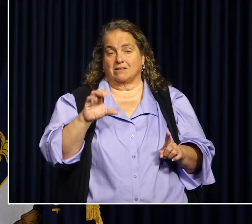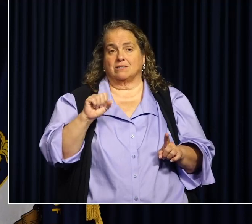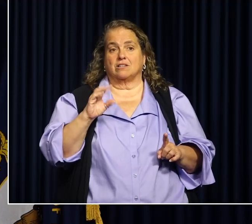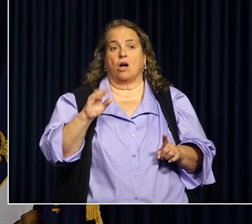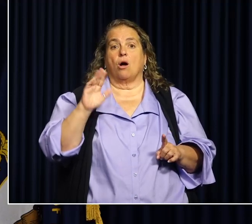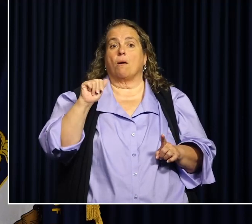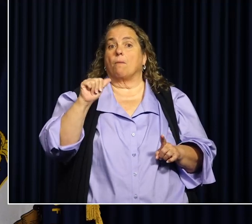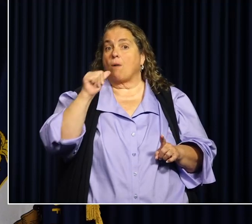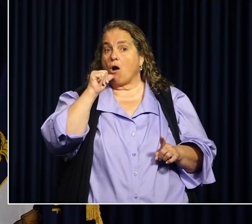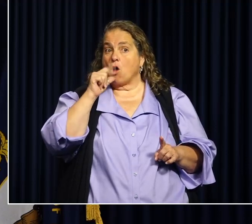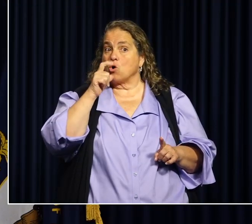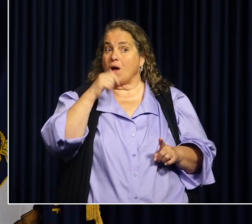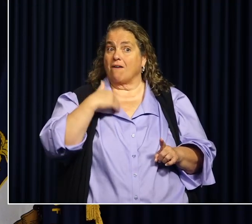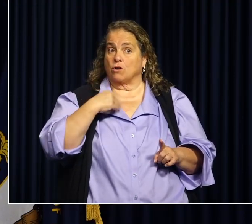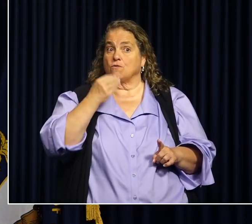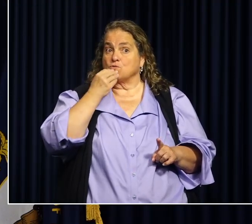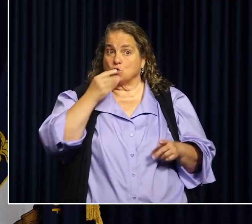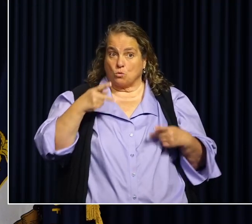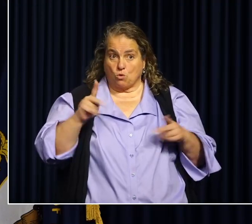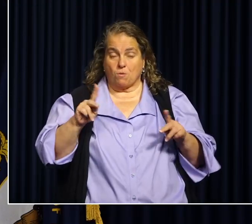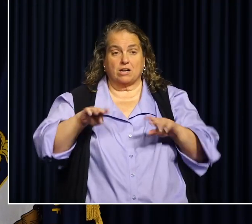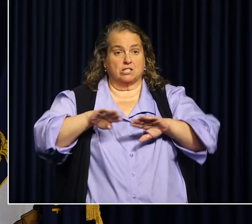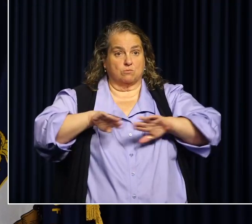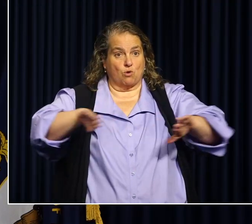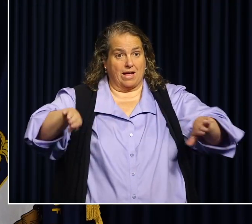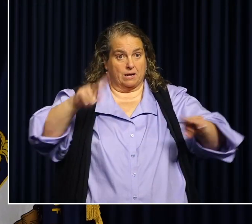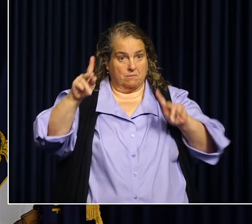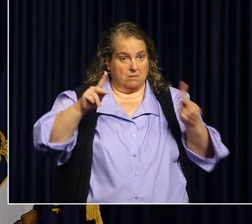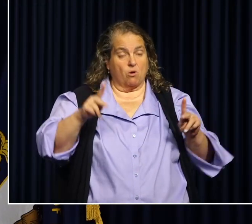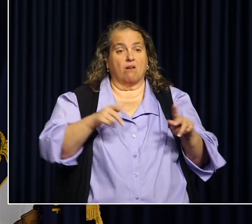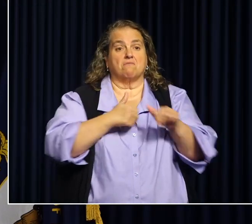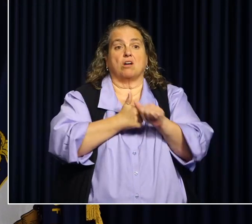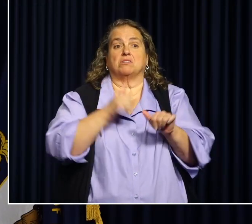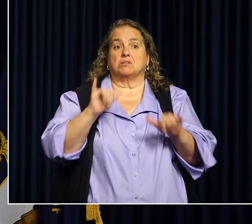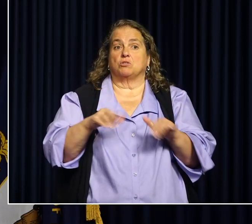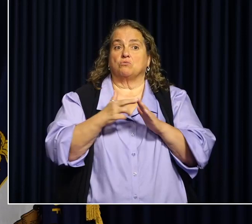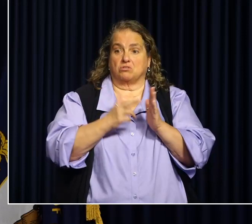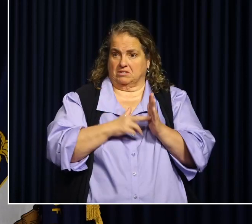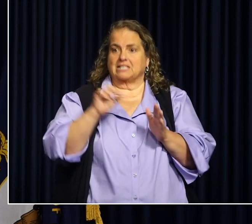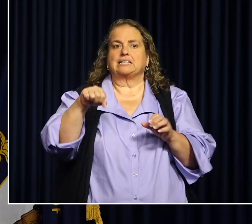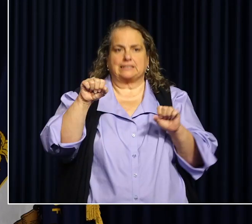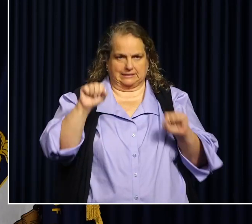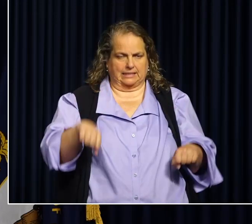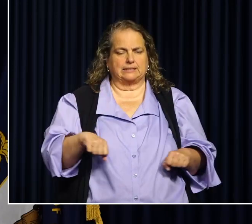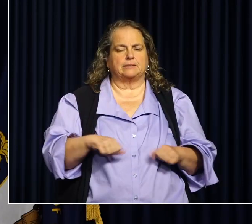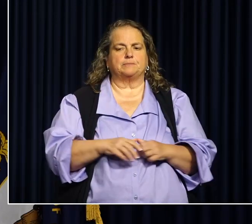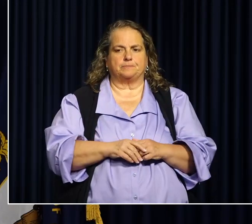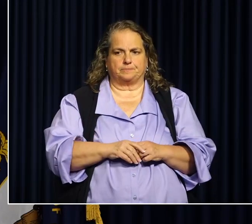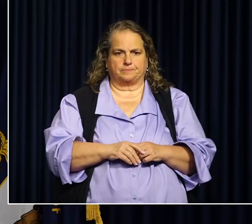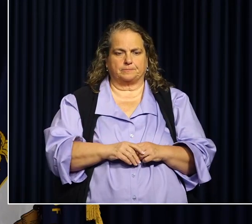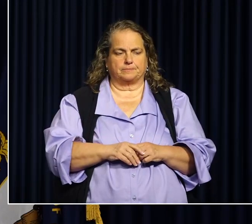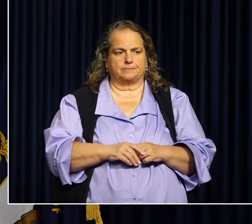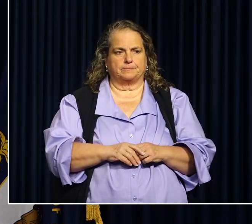permit, spreading people out, again, following all those same rules, can operate.